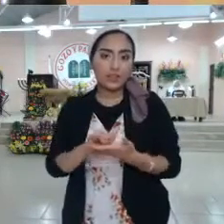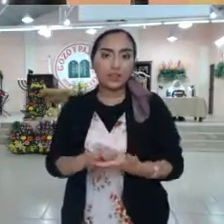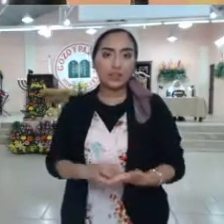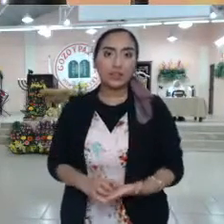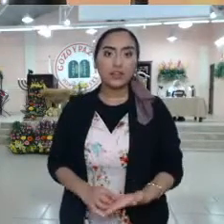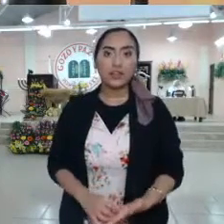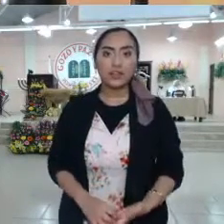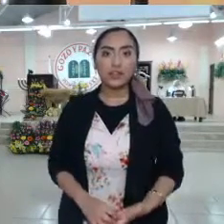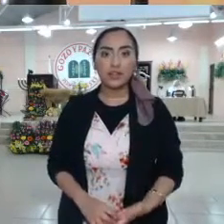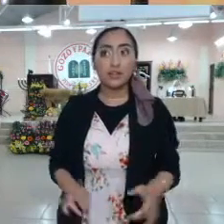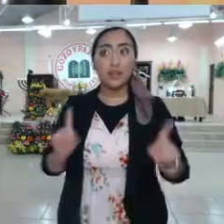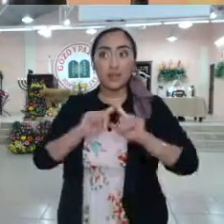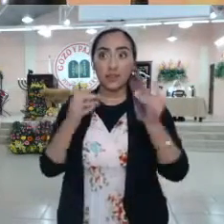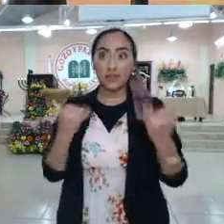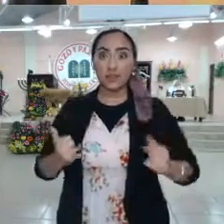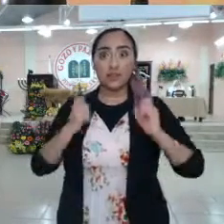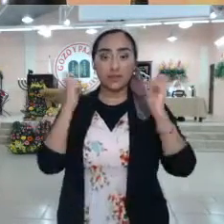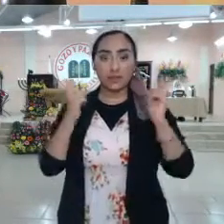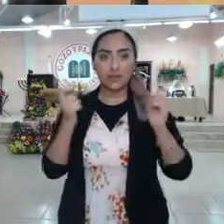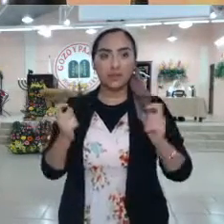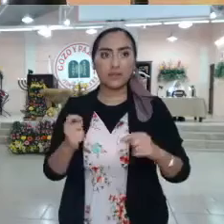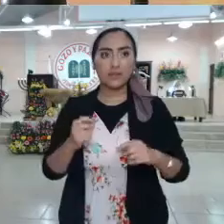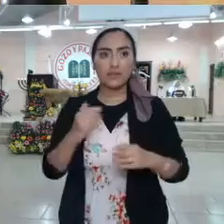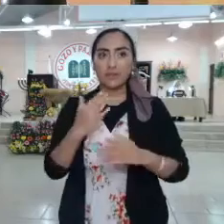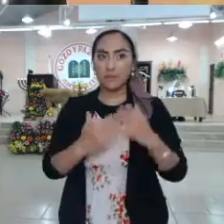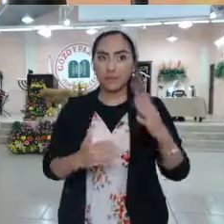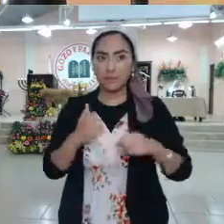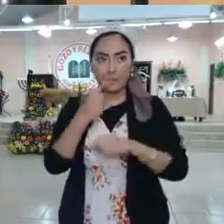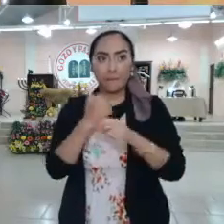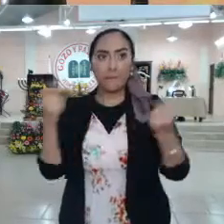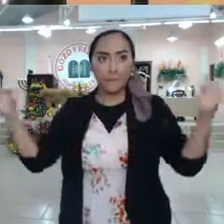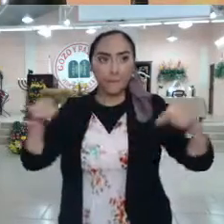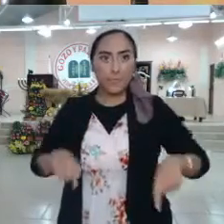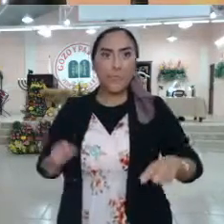a sin in that. But in this feast,